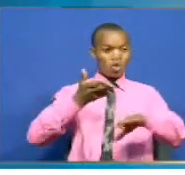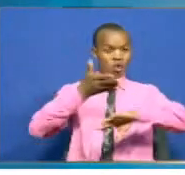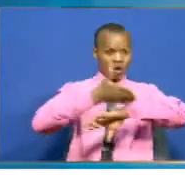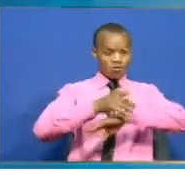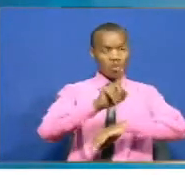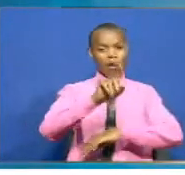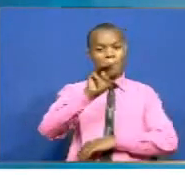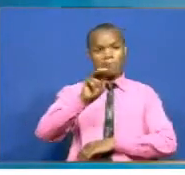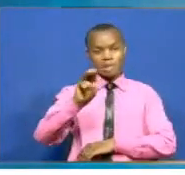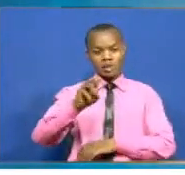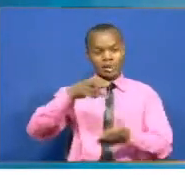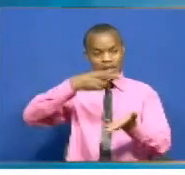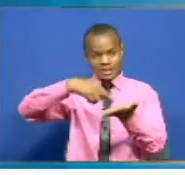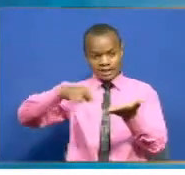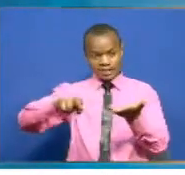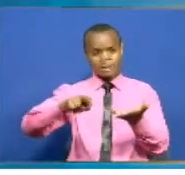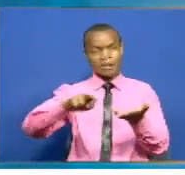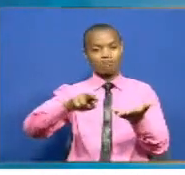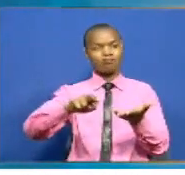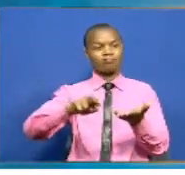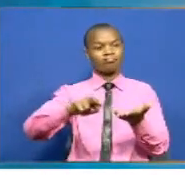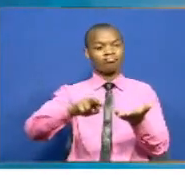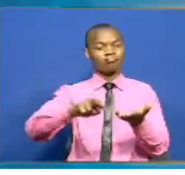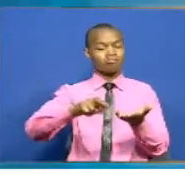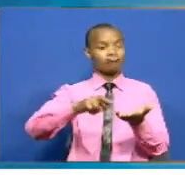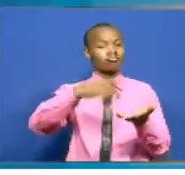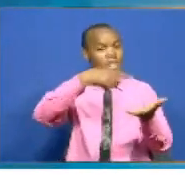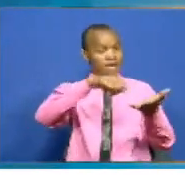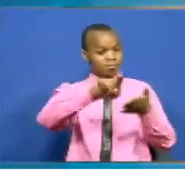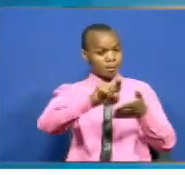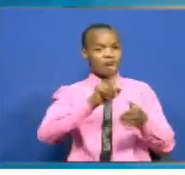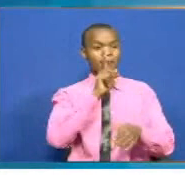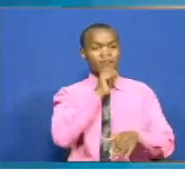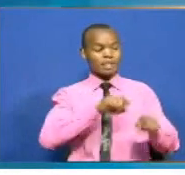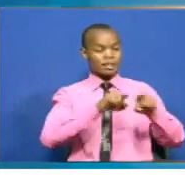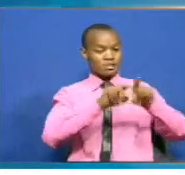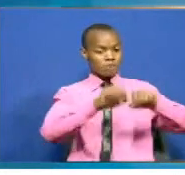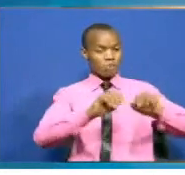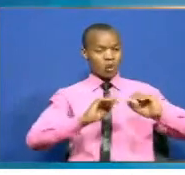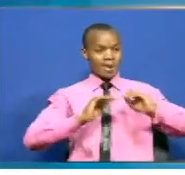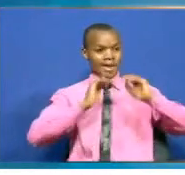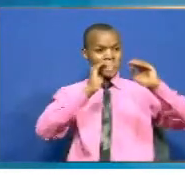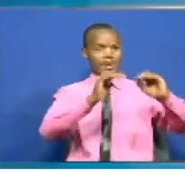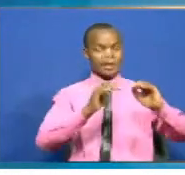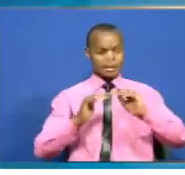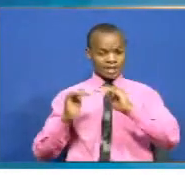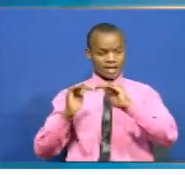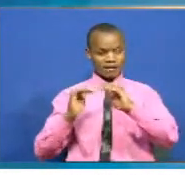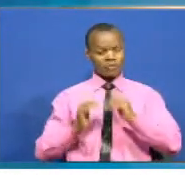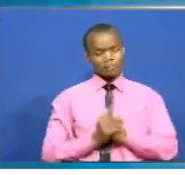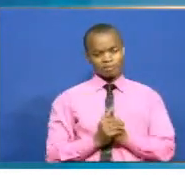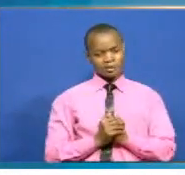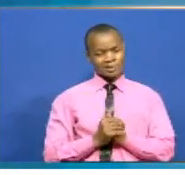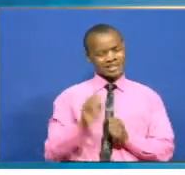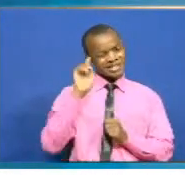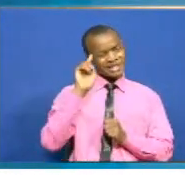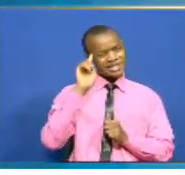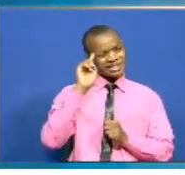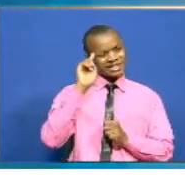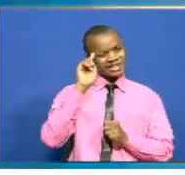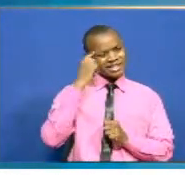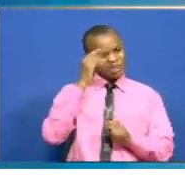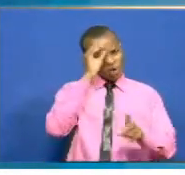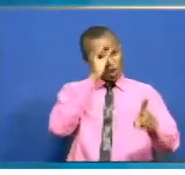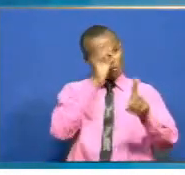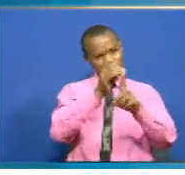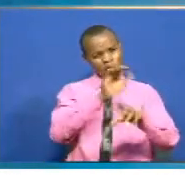have been approved. That meets the constitutional threshold to take it to the next level. Your quick thoughts on this, considering the fact